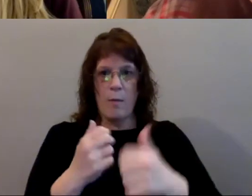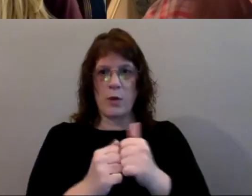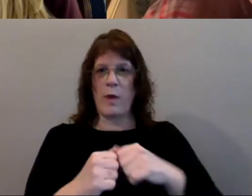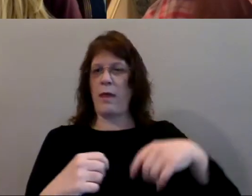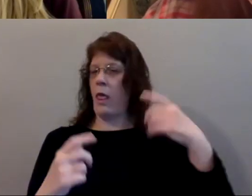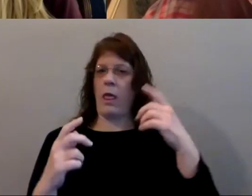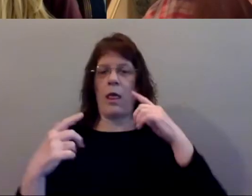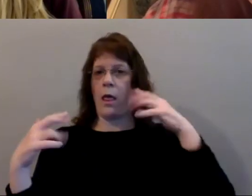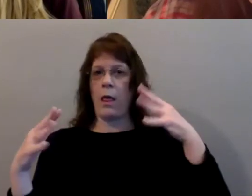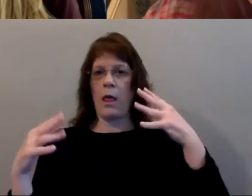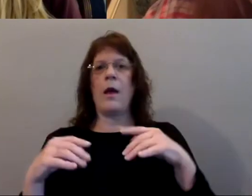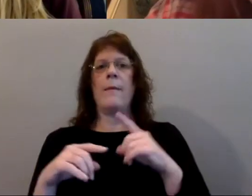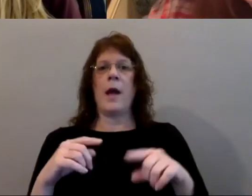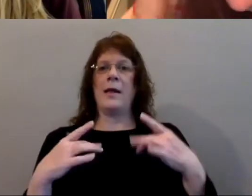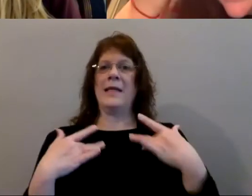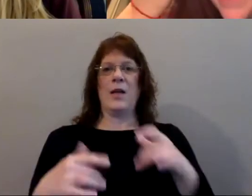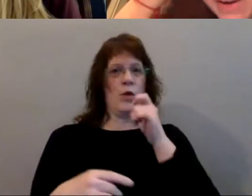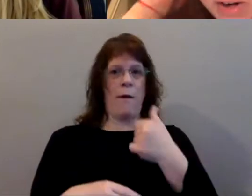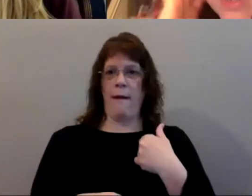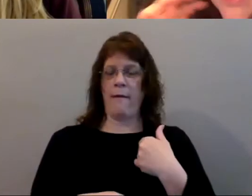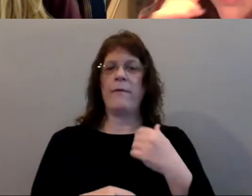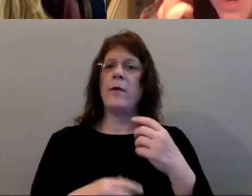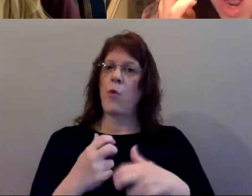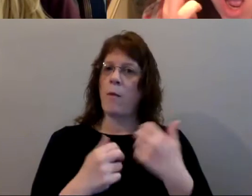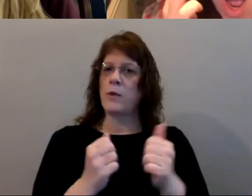don't. So we could try that out.